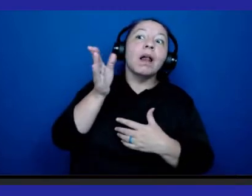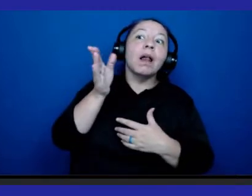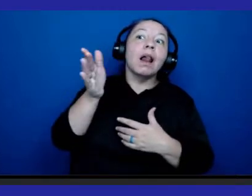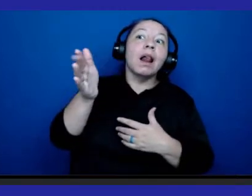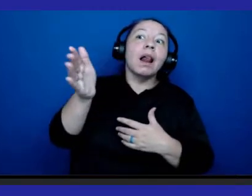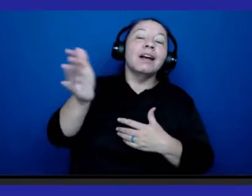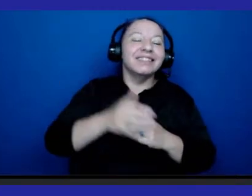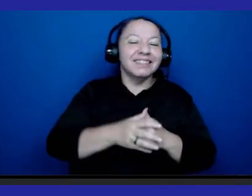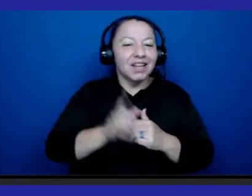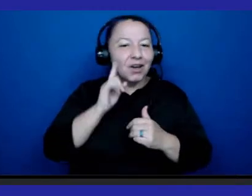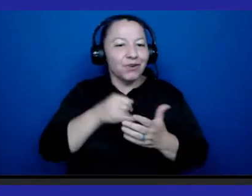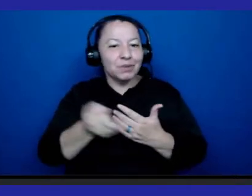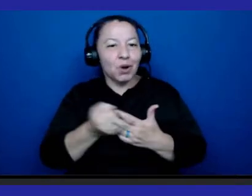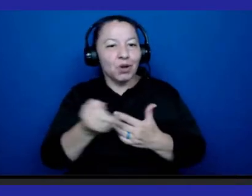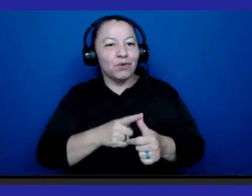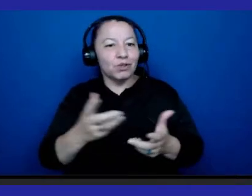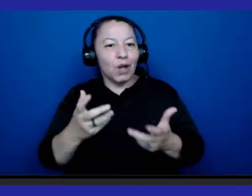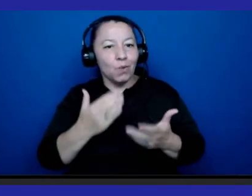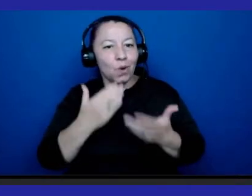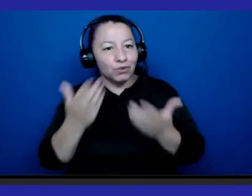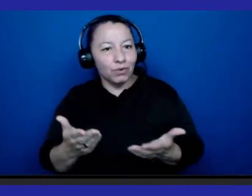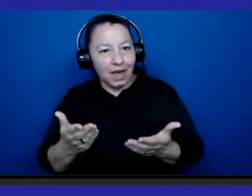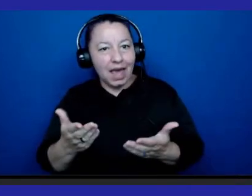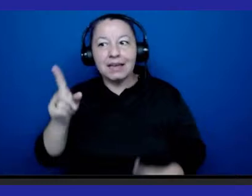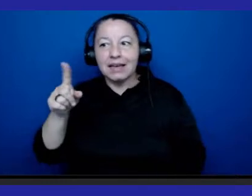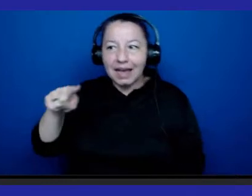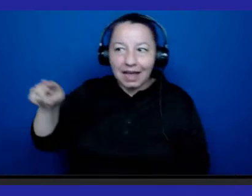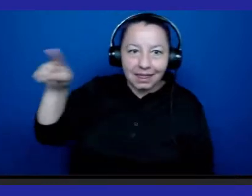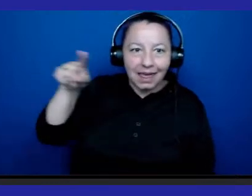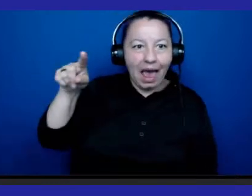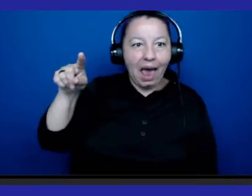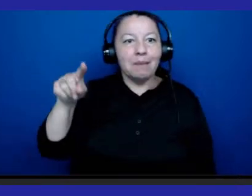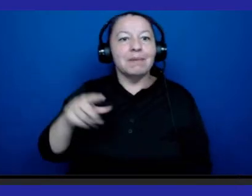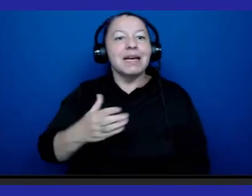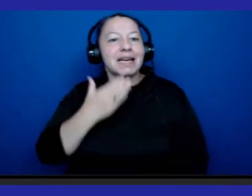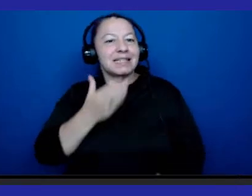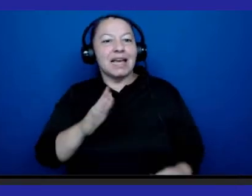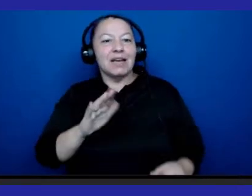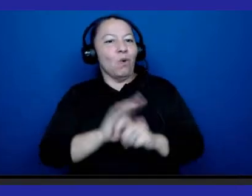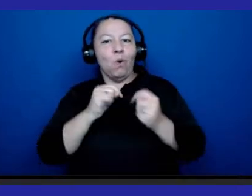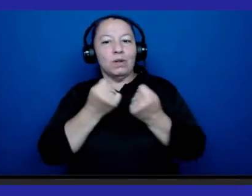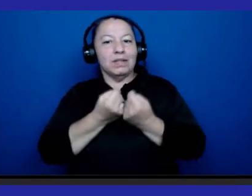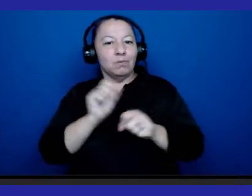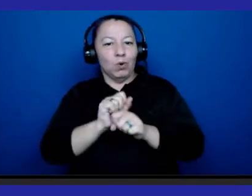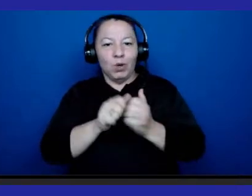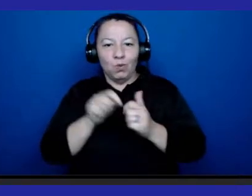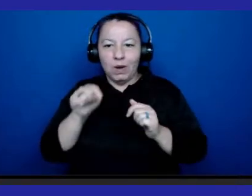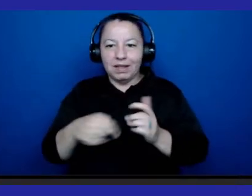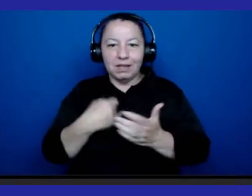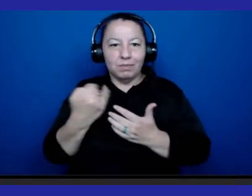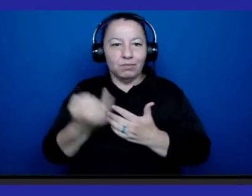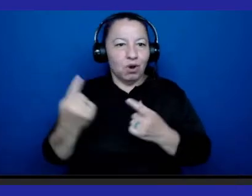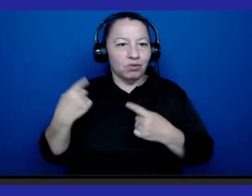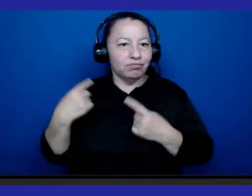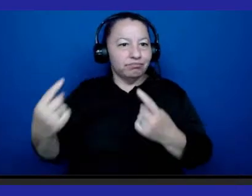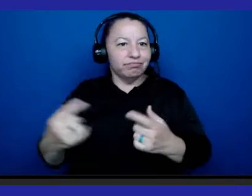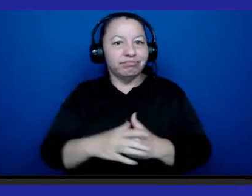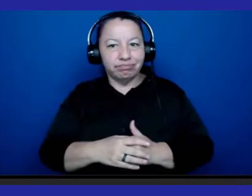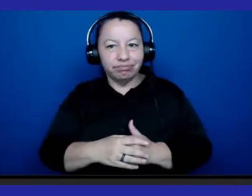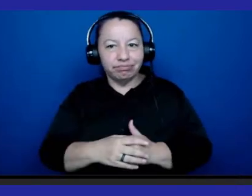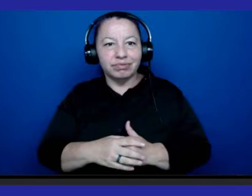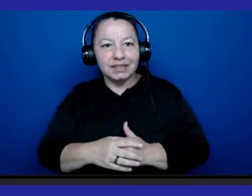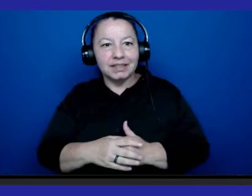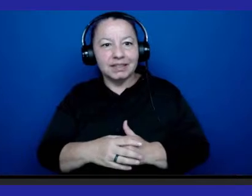I just also want to thank Deb and the entire team that has worked on this, Chris Filippo, Will